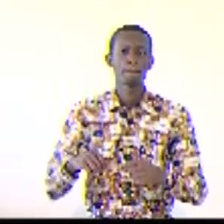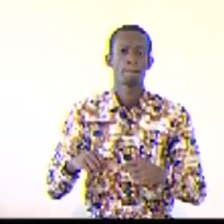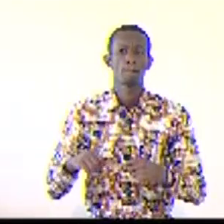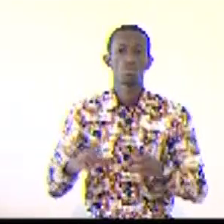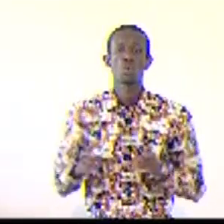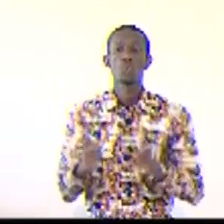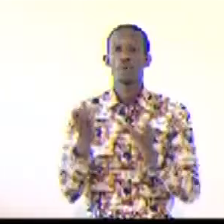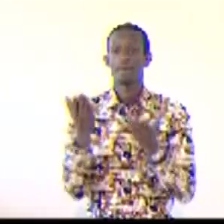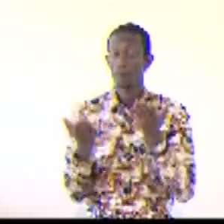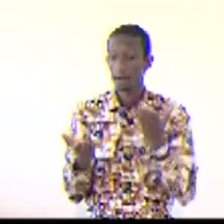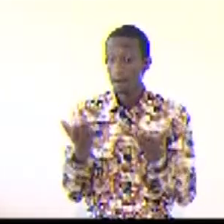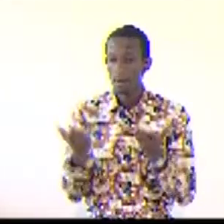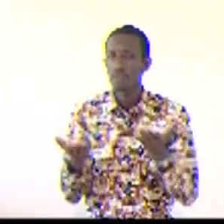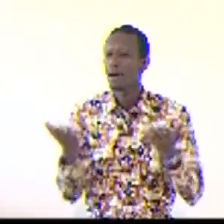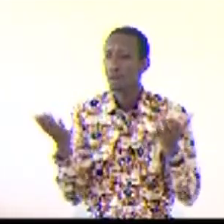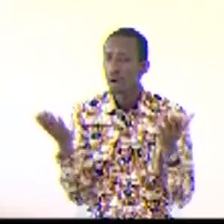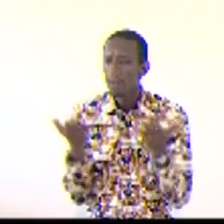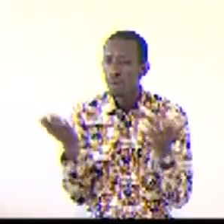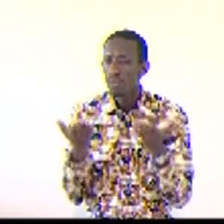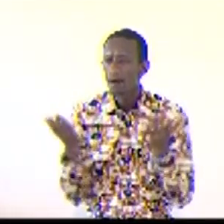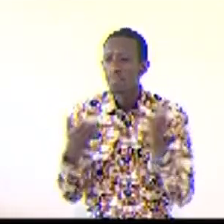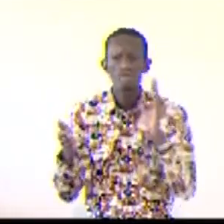the reaction can go.